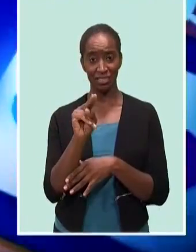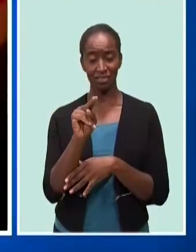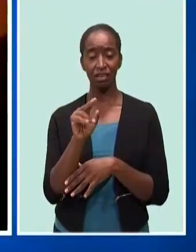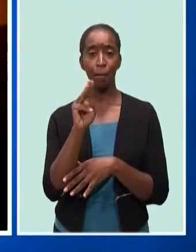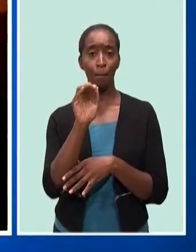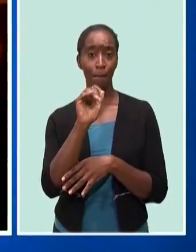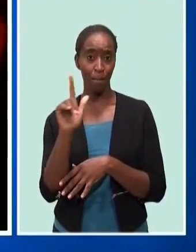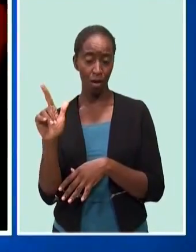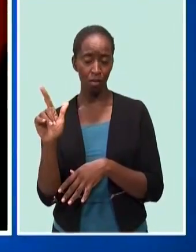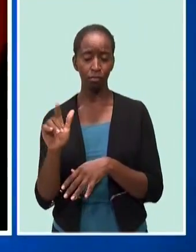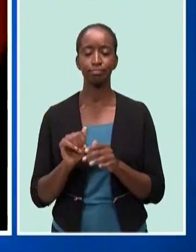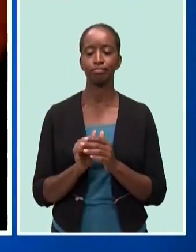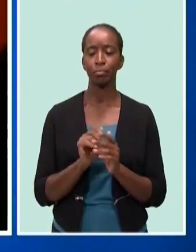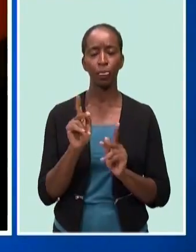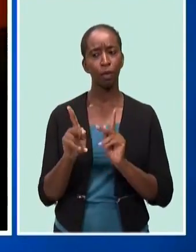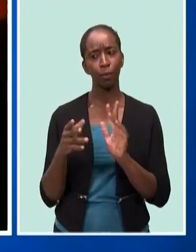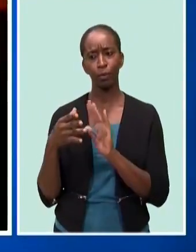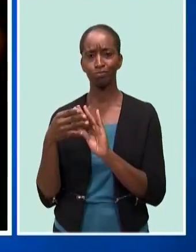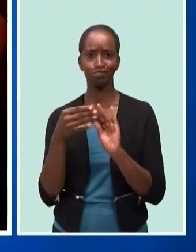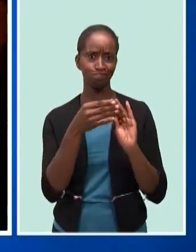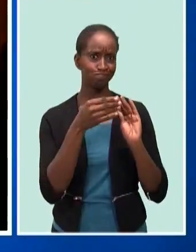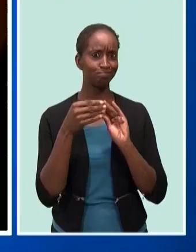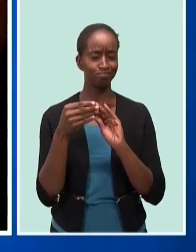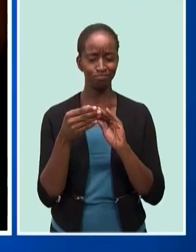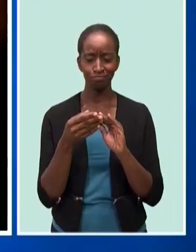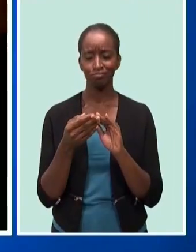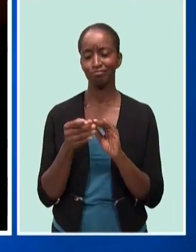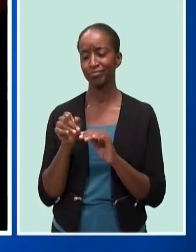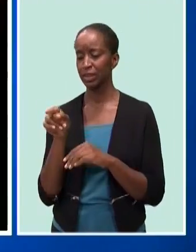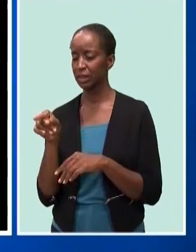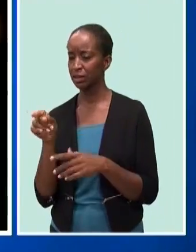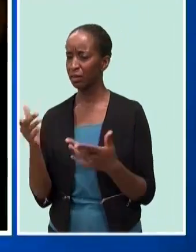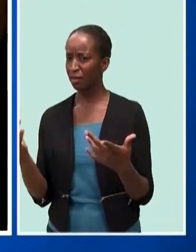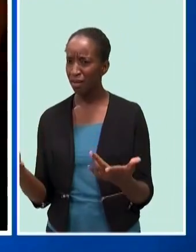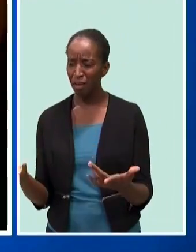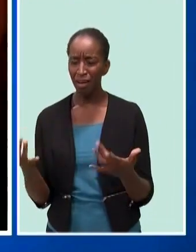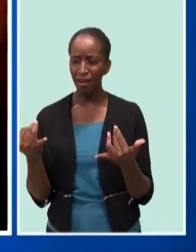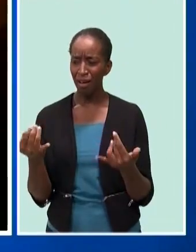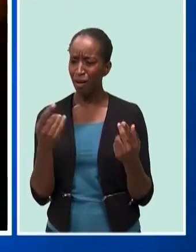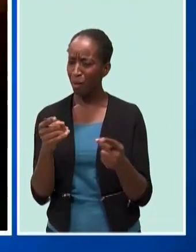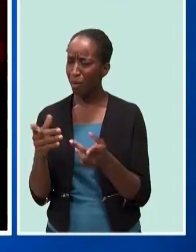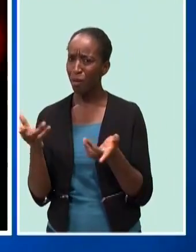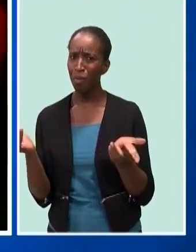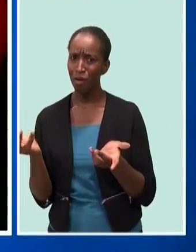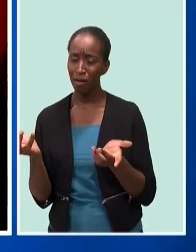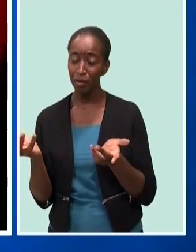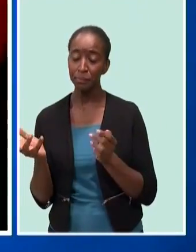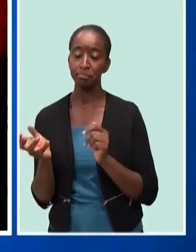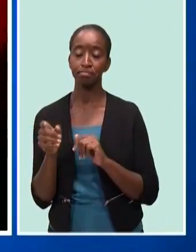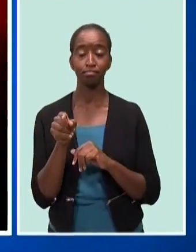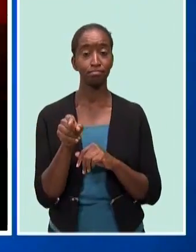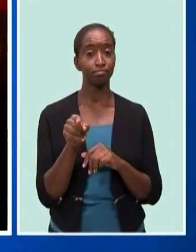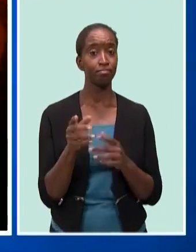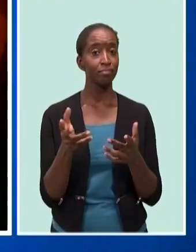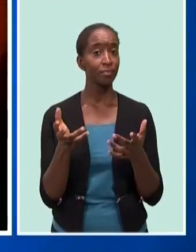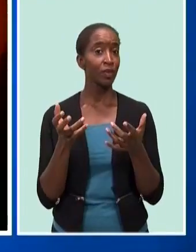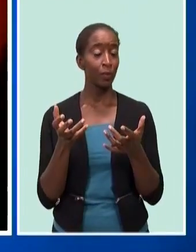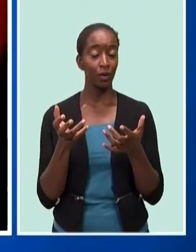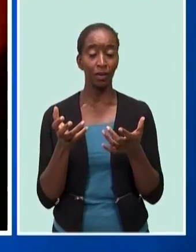being killed. And it all happened in a spot where many people go to shop and simply enjoy themselves, Sheraton Mall. Now, social media